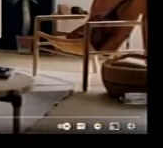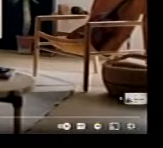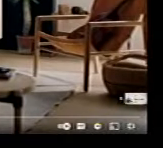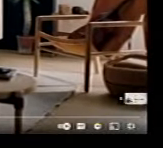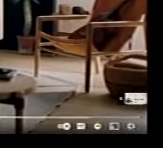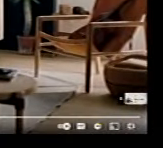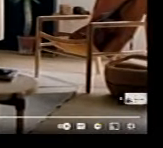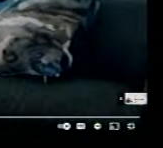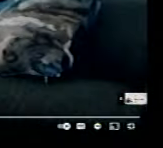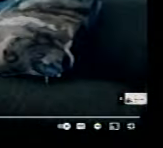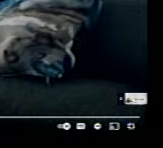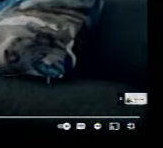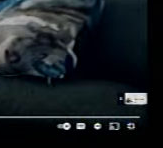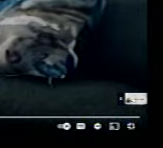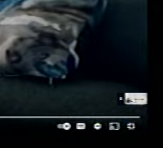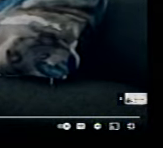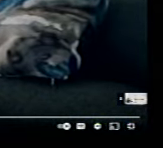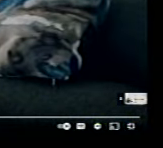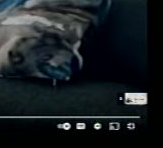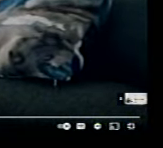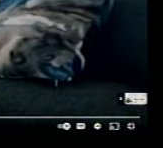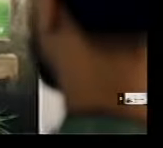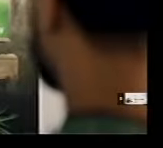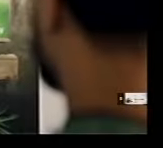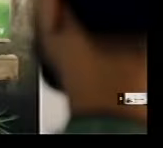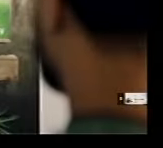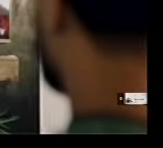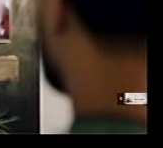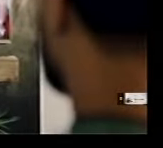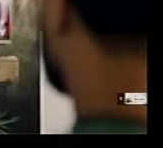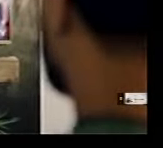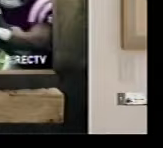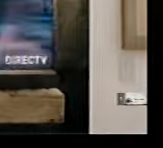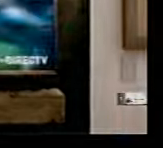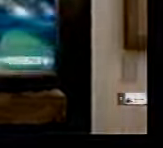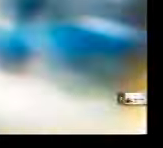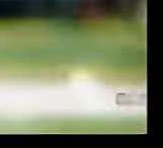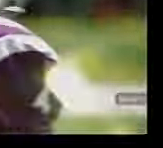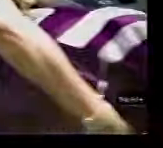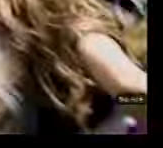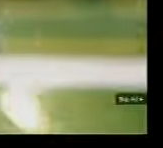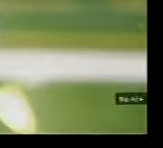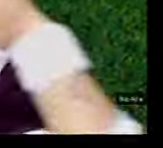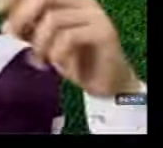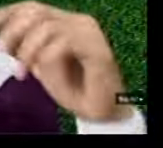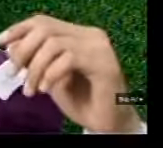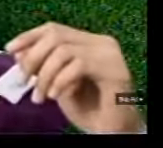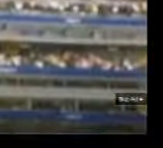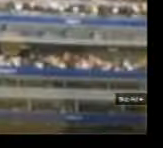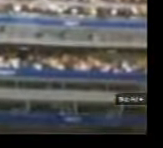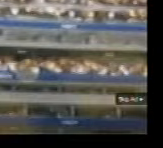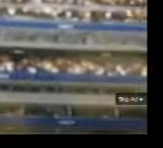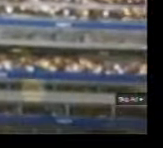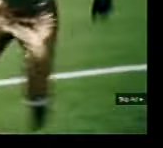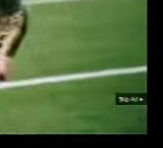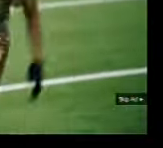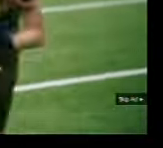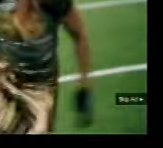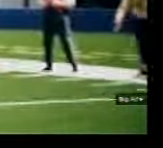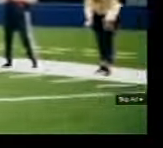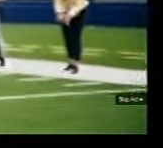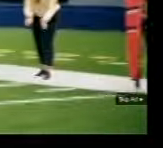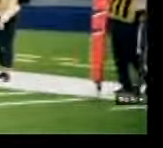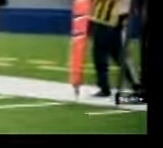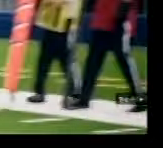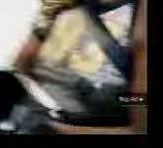With DirecTV, I can get live TV and on demand together. Football? Housewives. Football, housewives. Whoops! I just